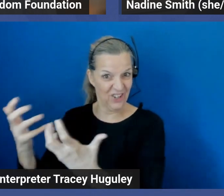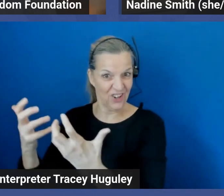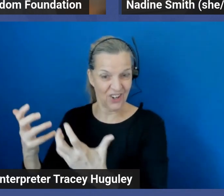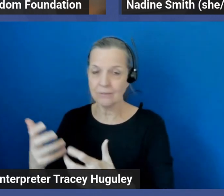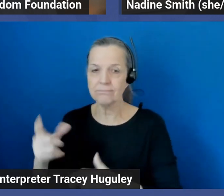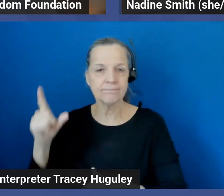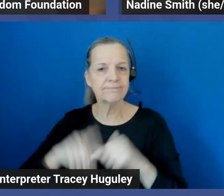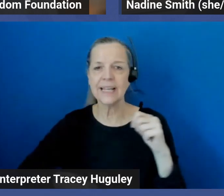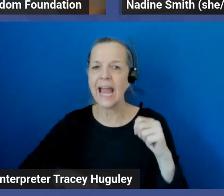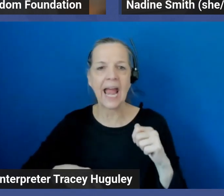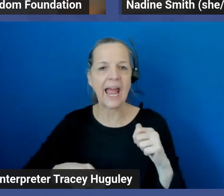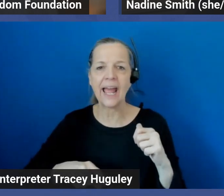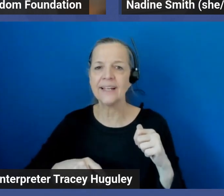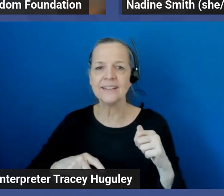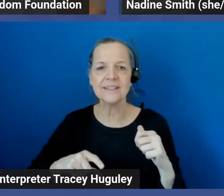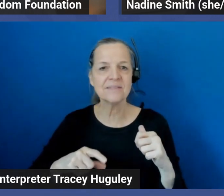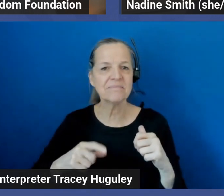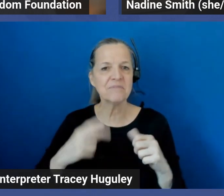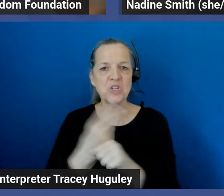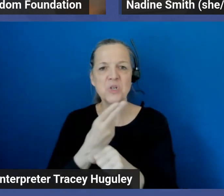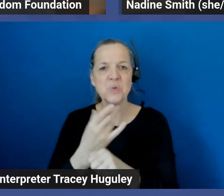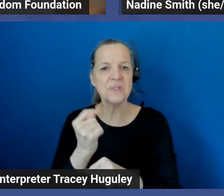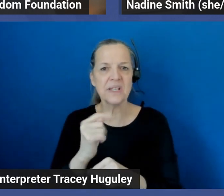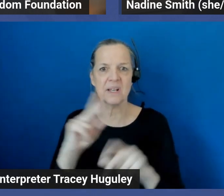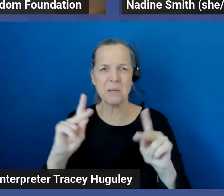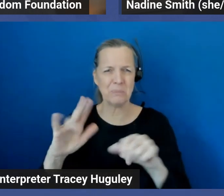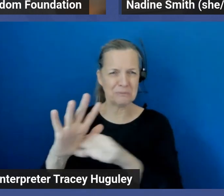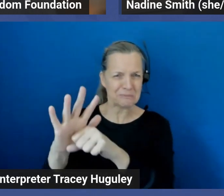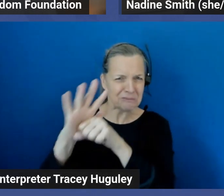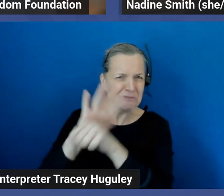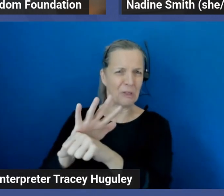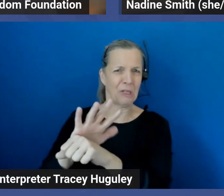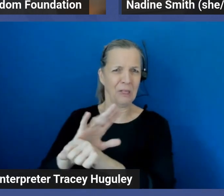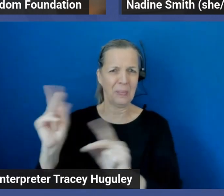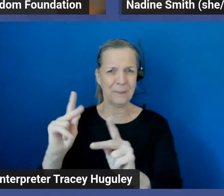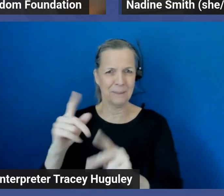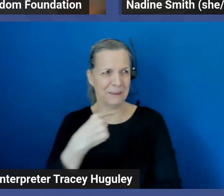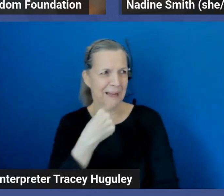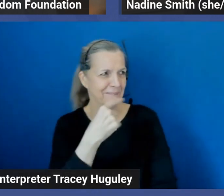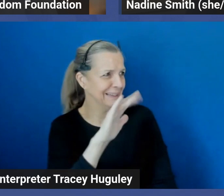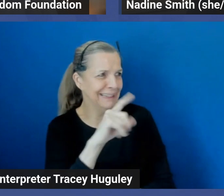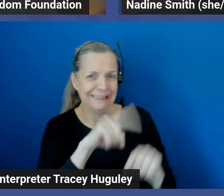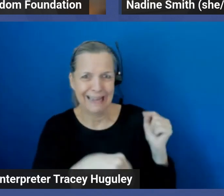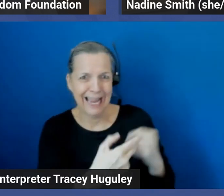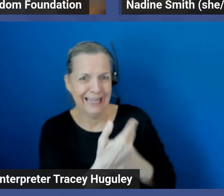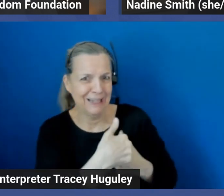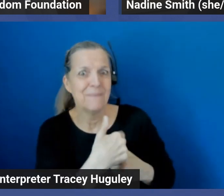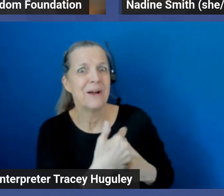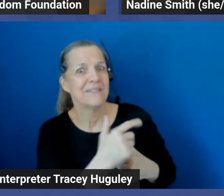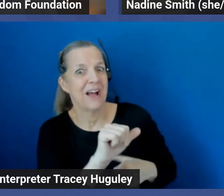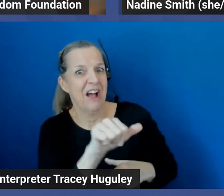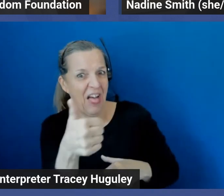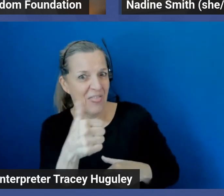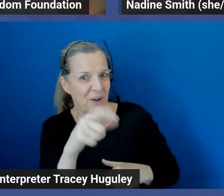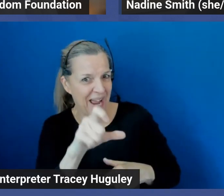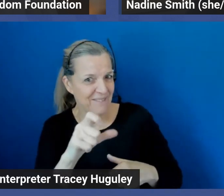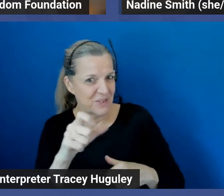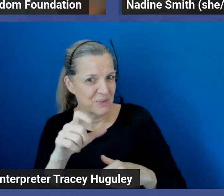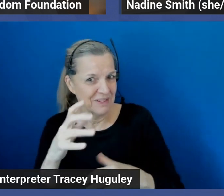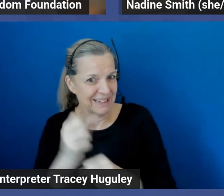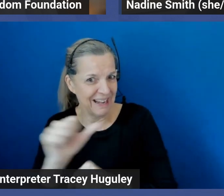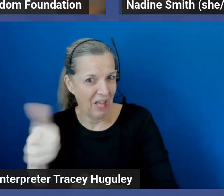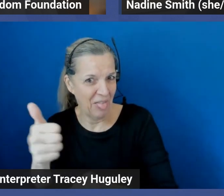up. We had to turn people away. But all of that is to say that is a good problem to have, and it speaks to the fact that